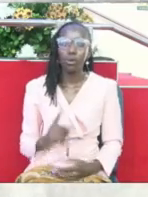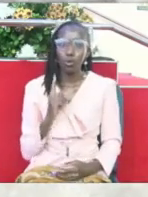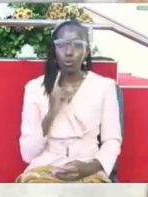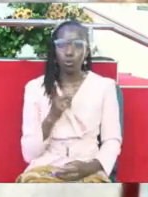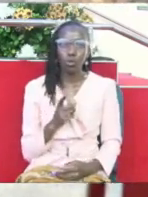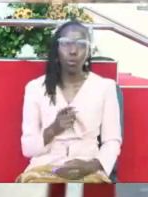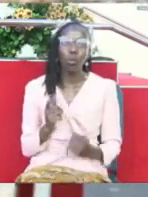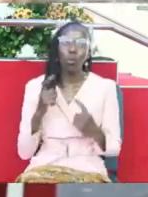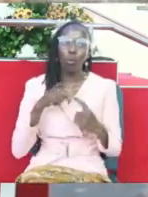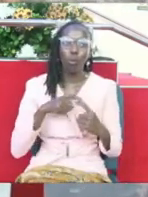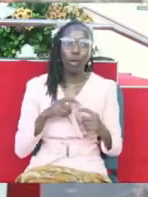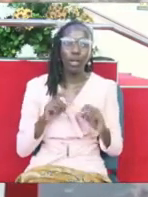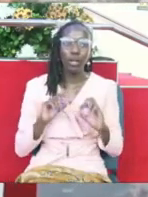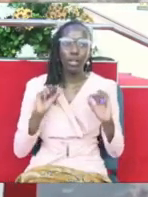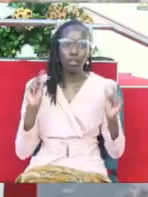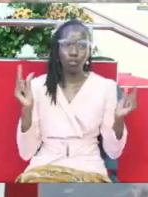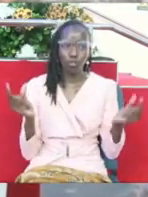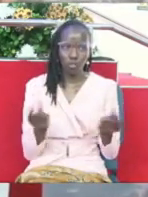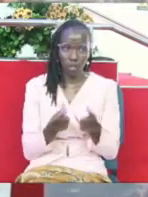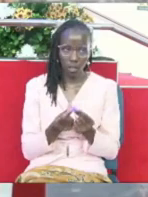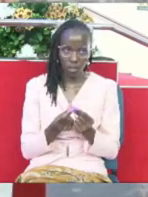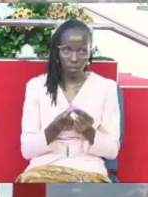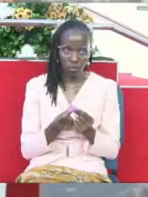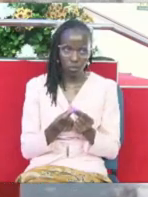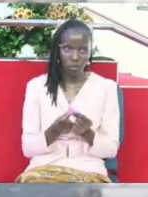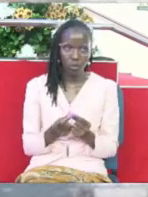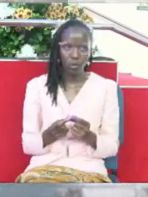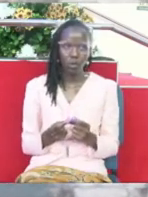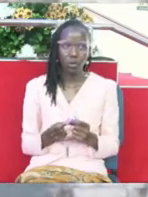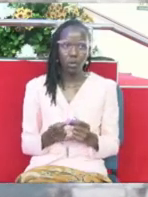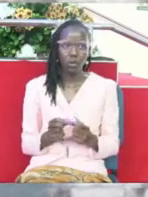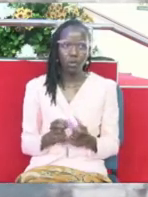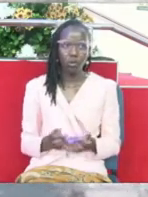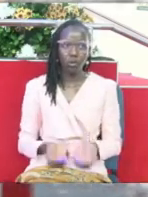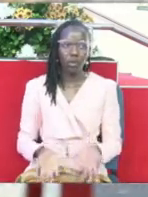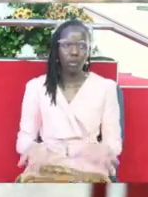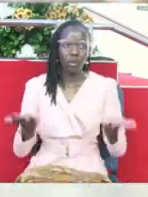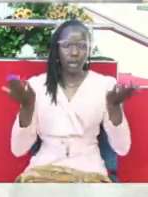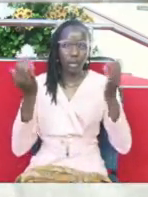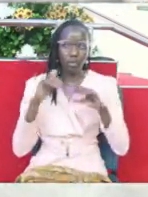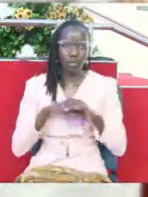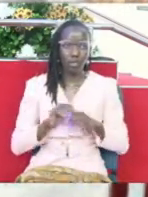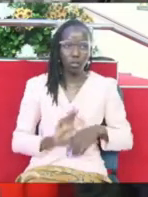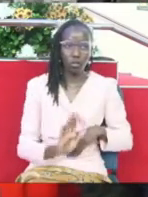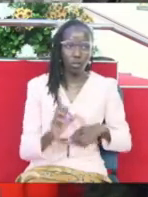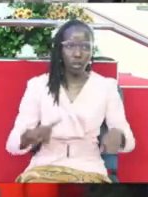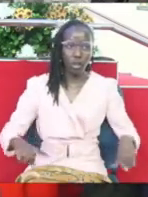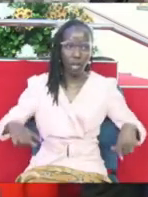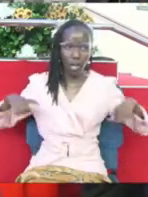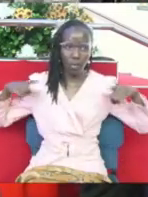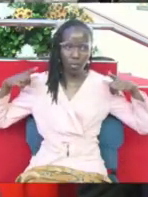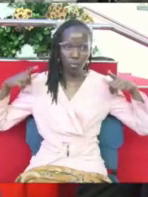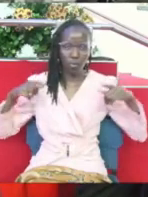in your life. Ili mifumo ya kigeneration inapoinuka katika maisha yako. When generational sicknesses are arising in your